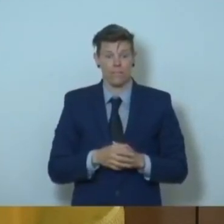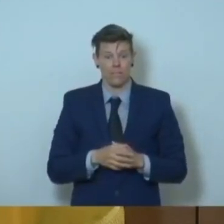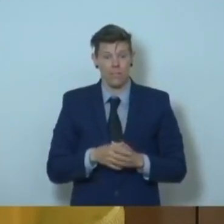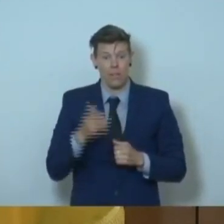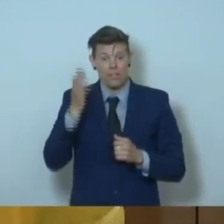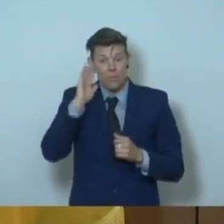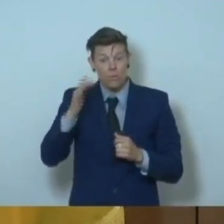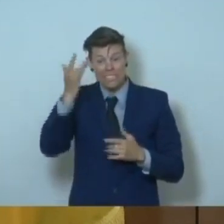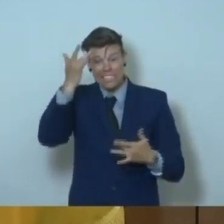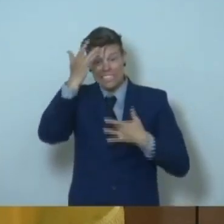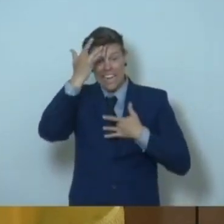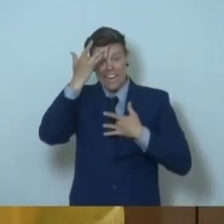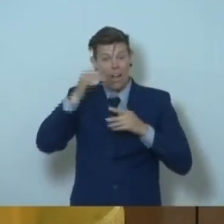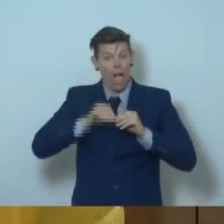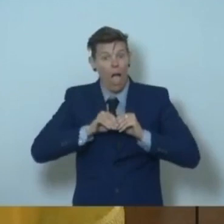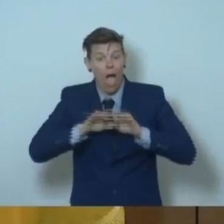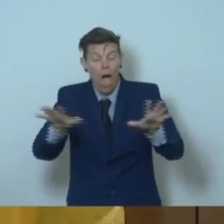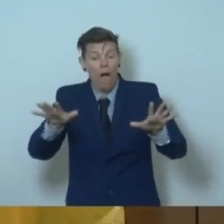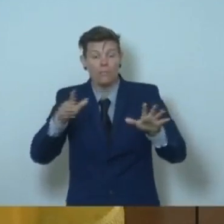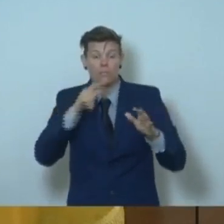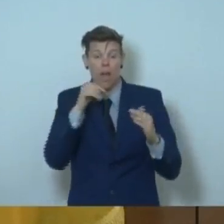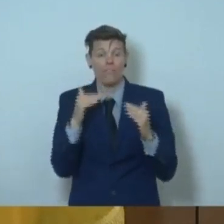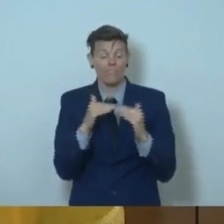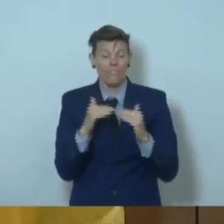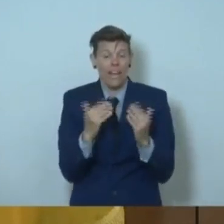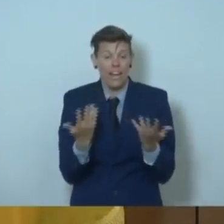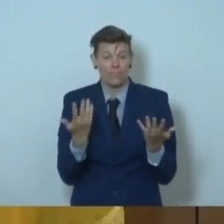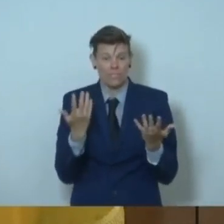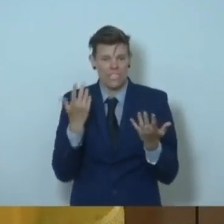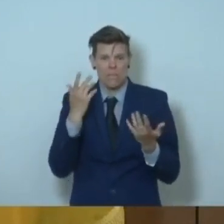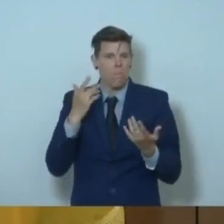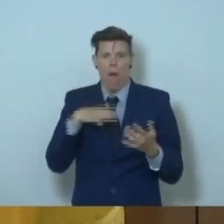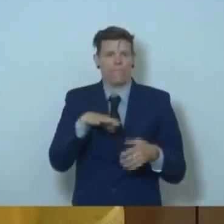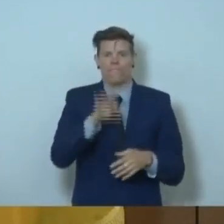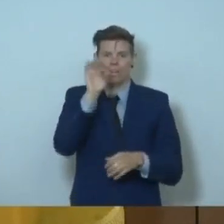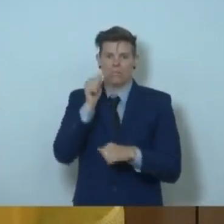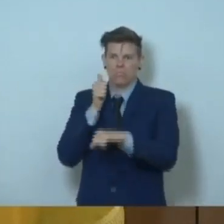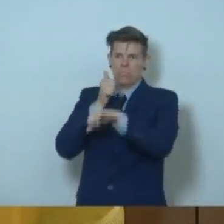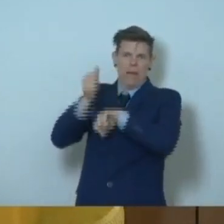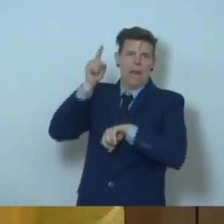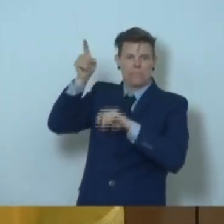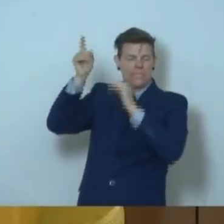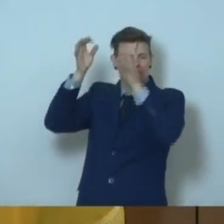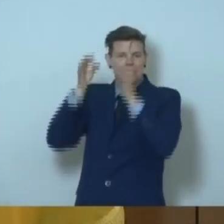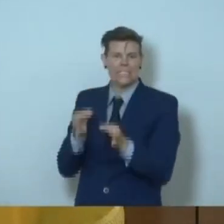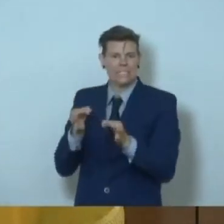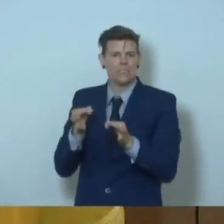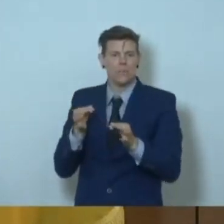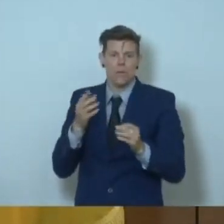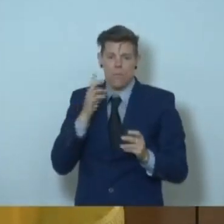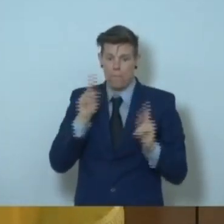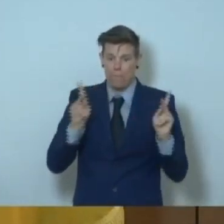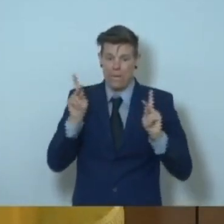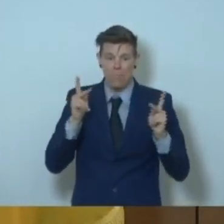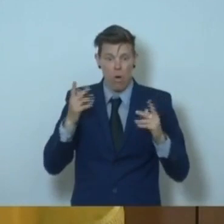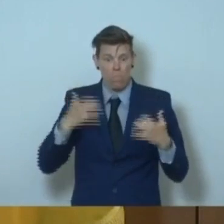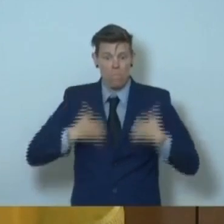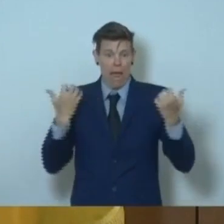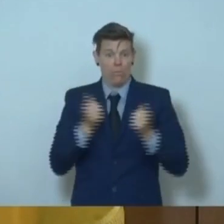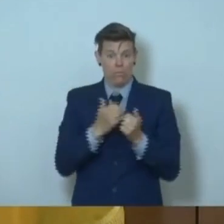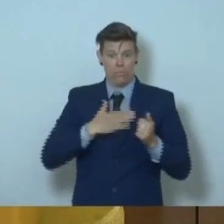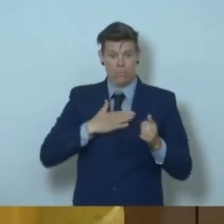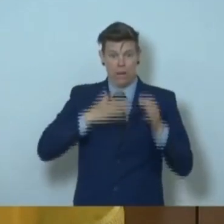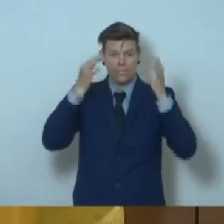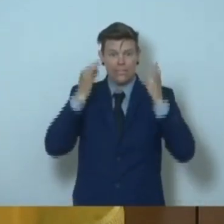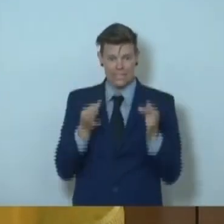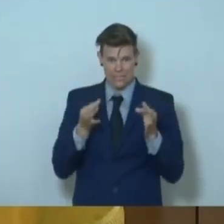be fine to be upset at the decision makers. We can take it, although I don't like it when people get mad at my cabinet secretaries, get